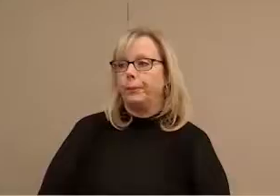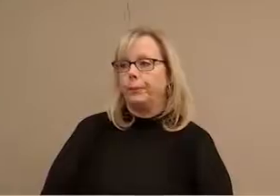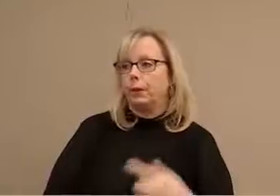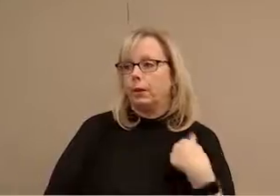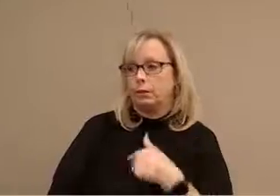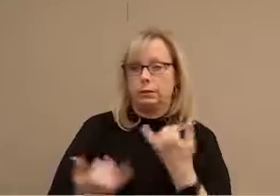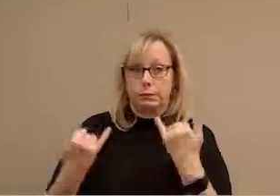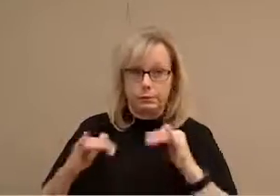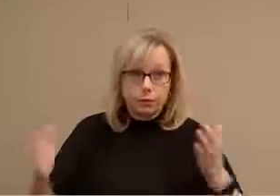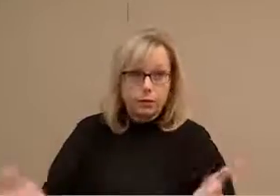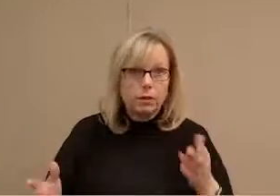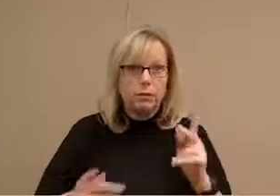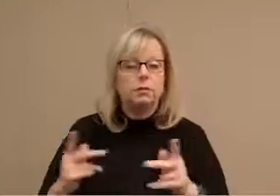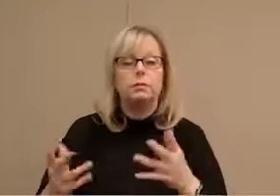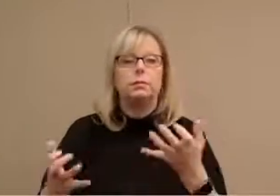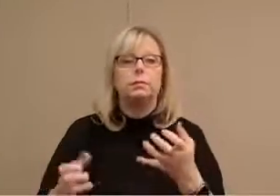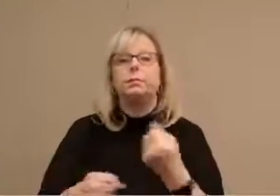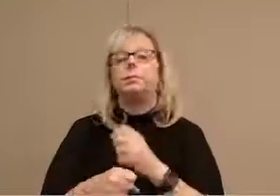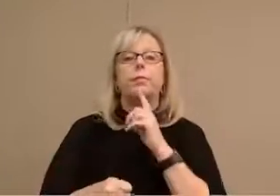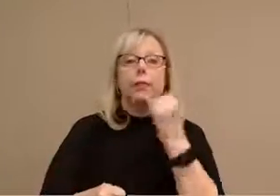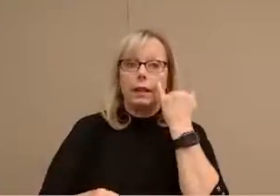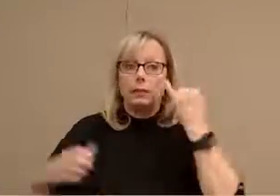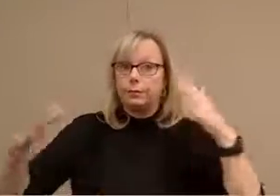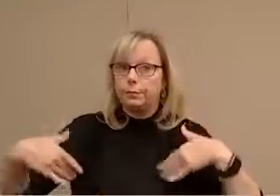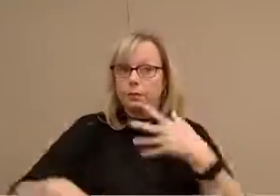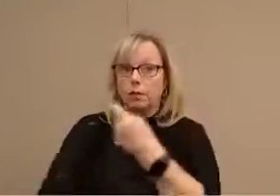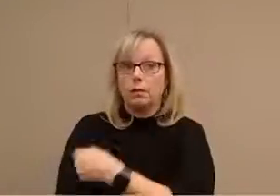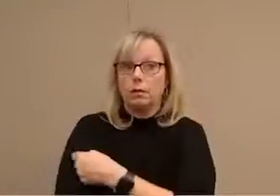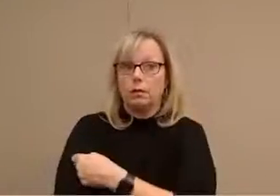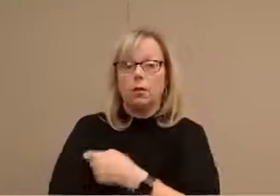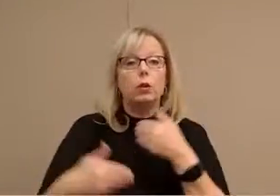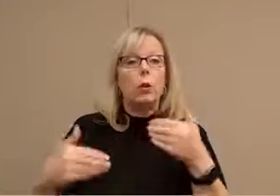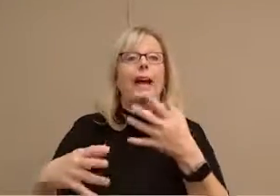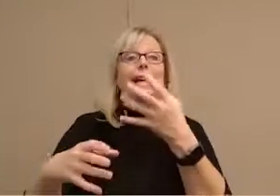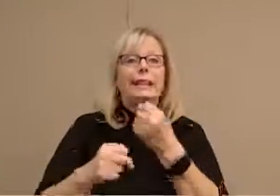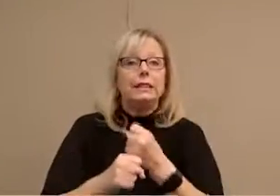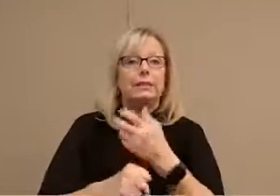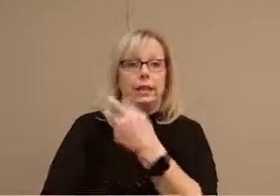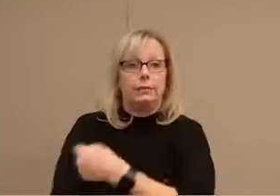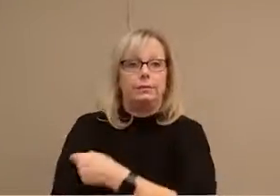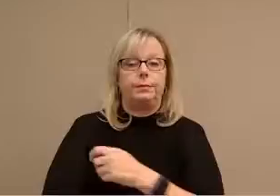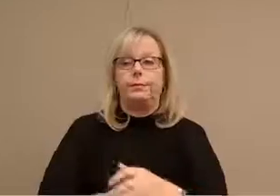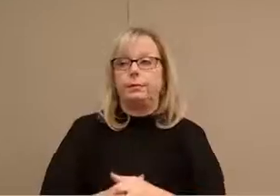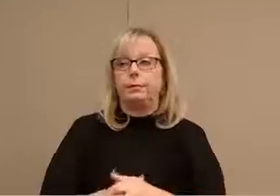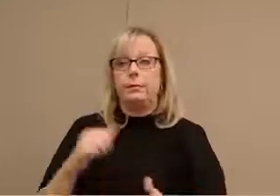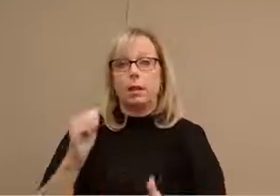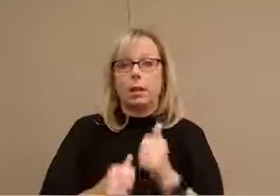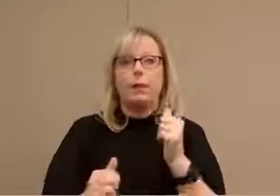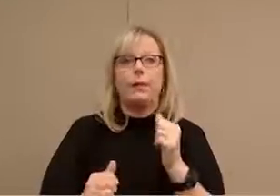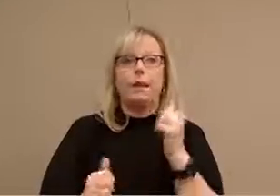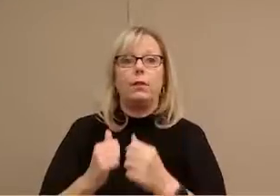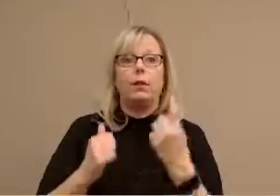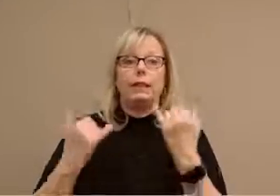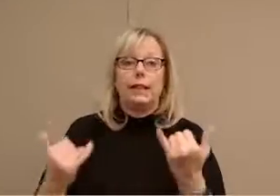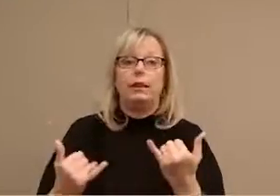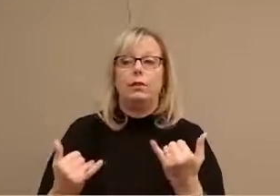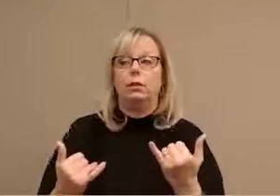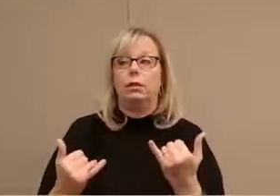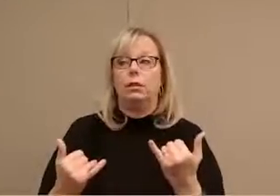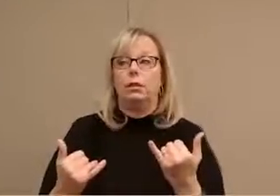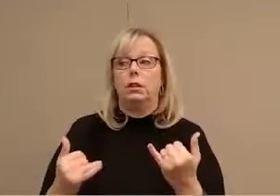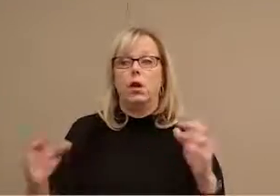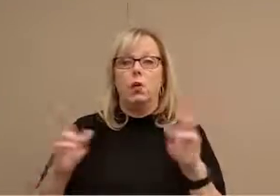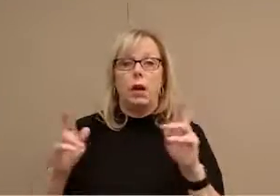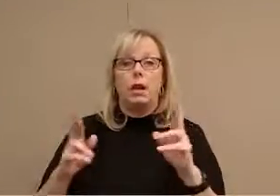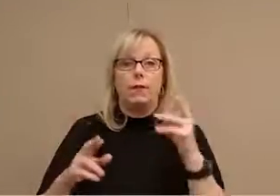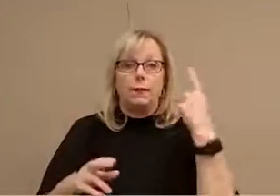still encouraging people. We want to make sure that if you haven't been vaccinated, get vaccinated. Most everybody now is really ready